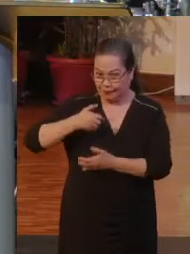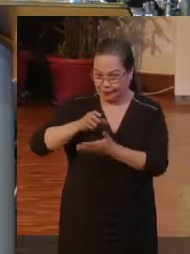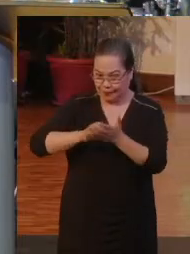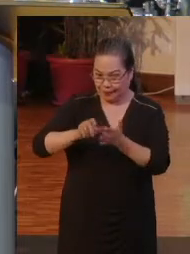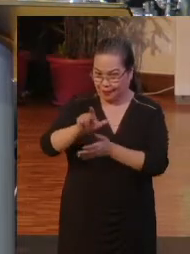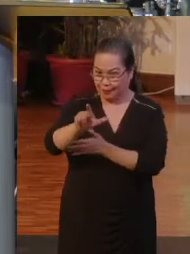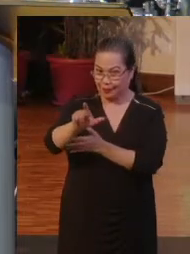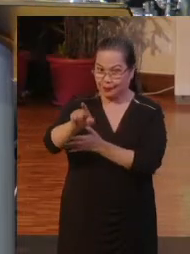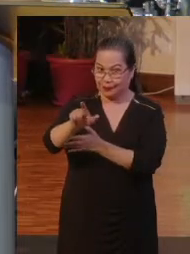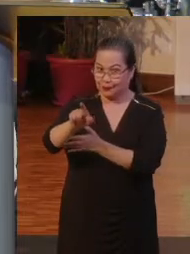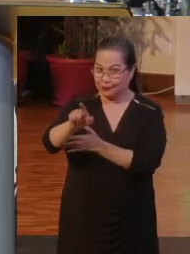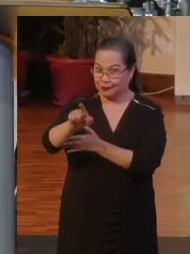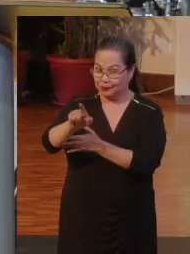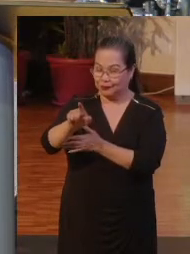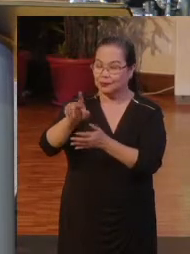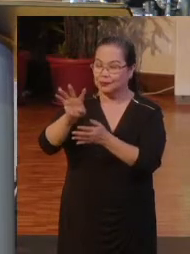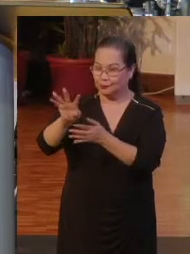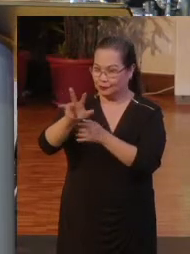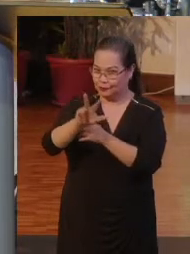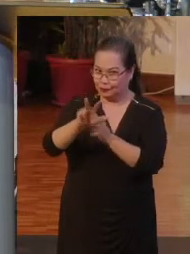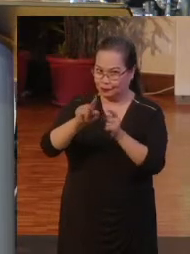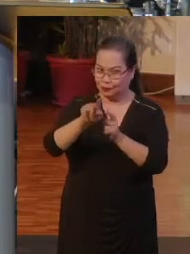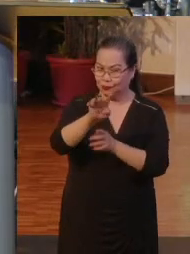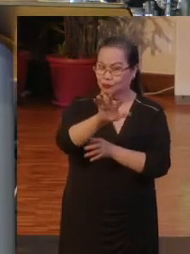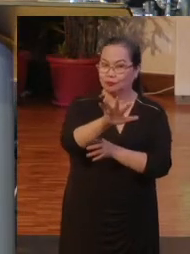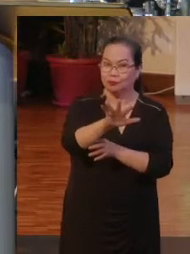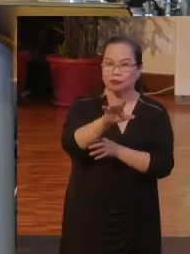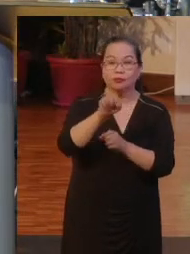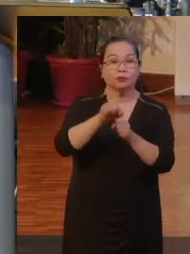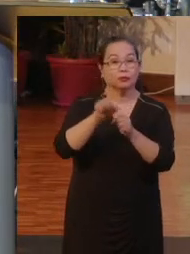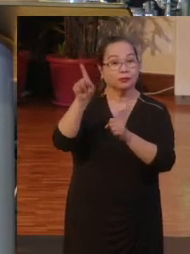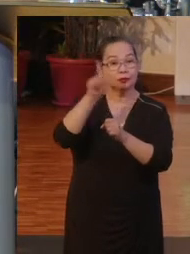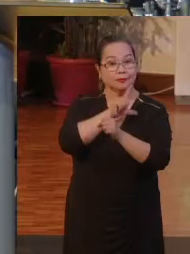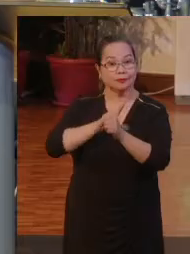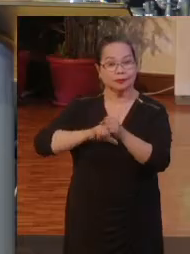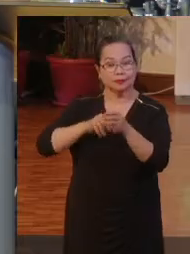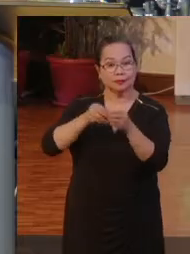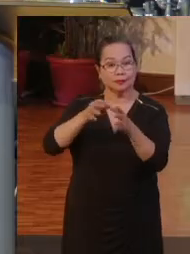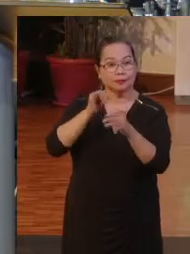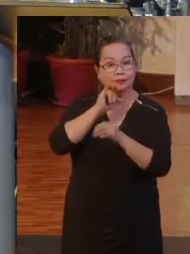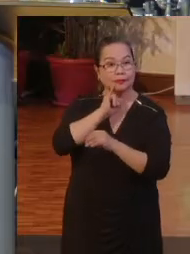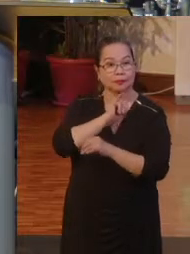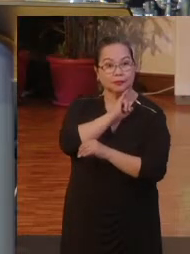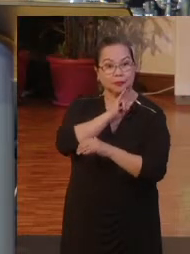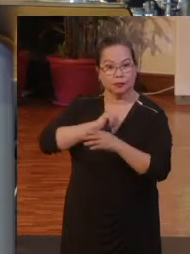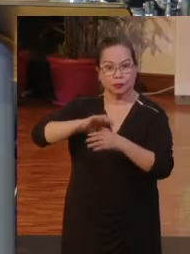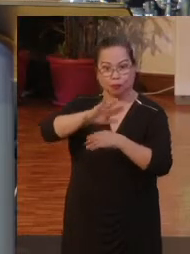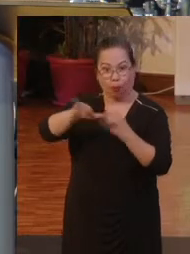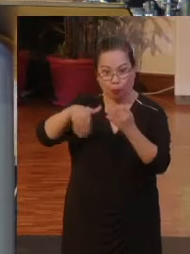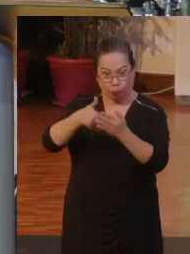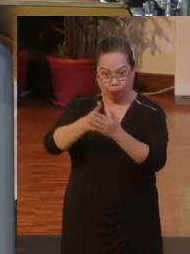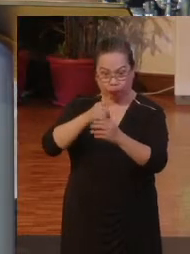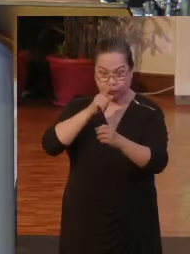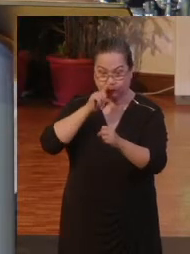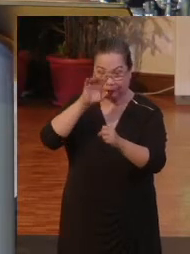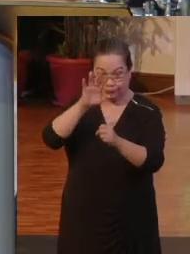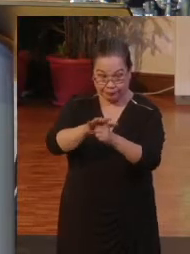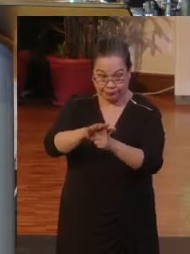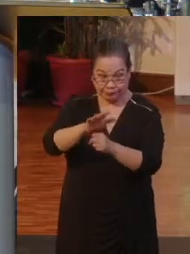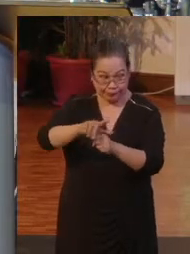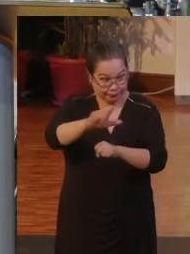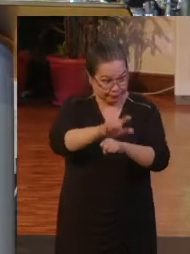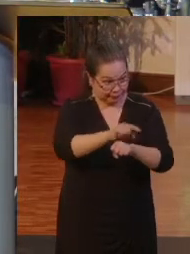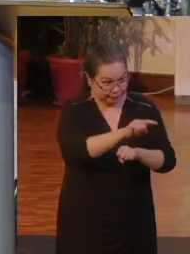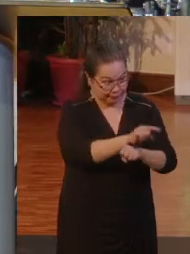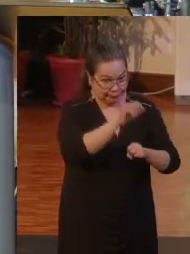verses 43 to 45 ang ganito. Thus the Lord gave to Israel all the land that He swore to give to their